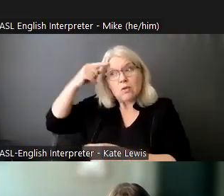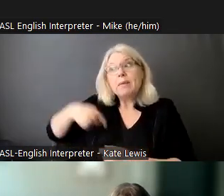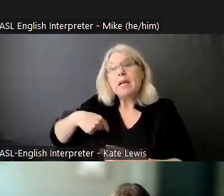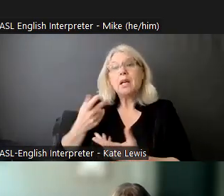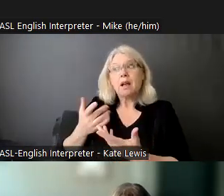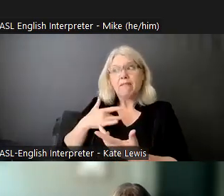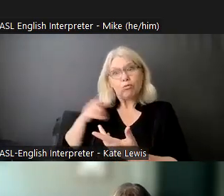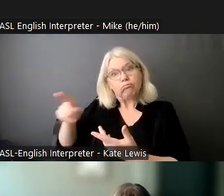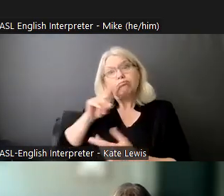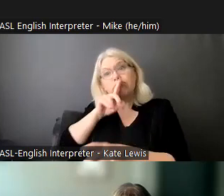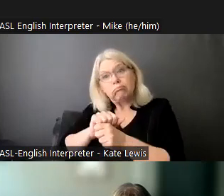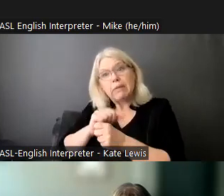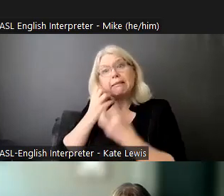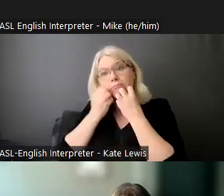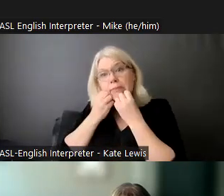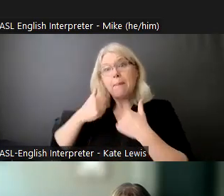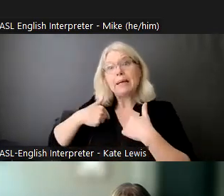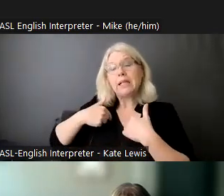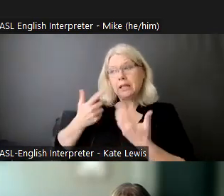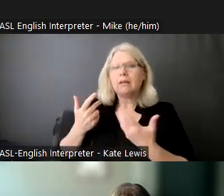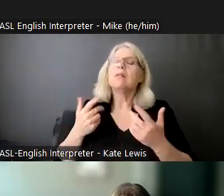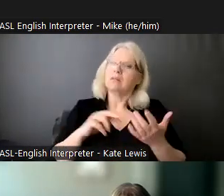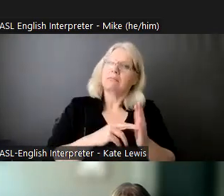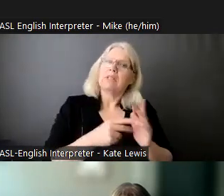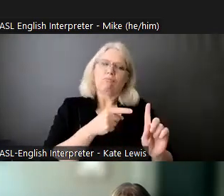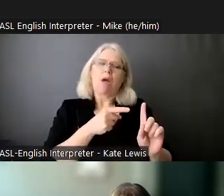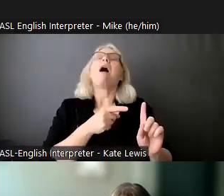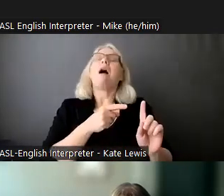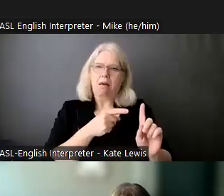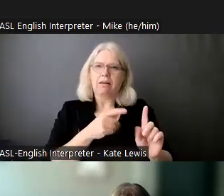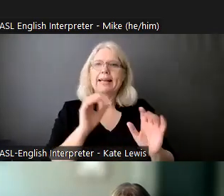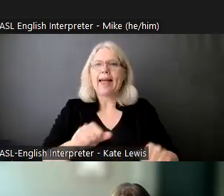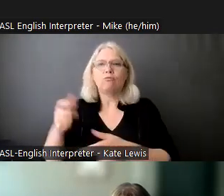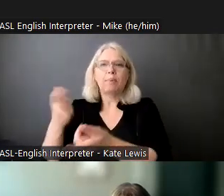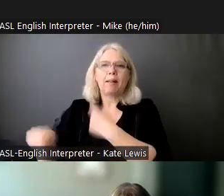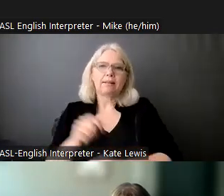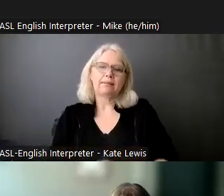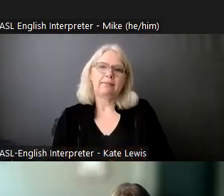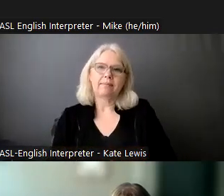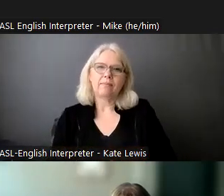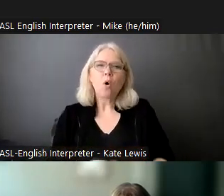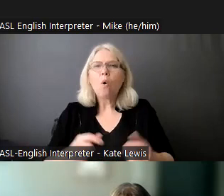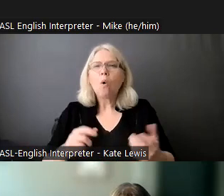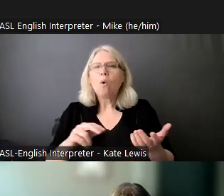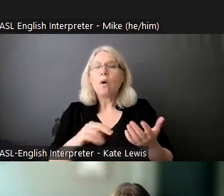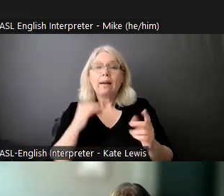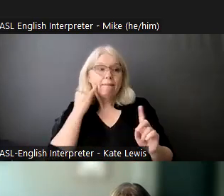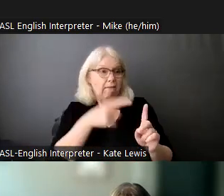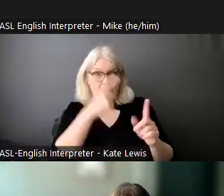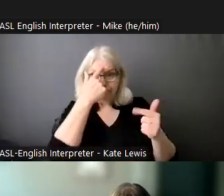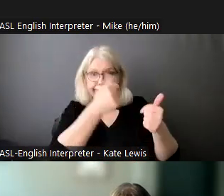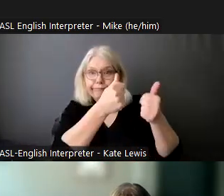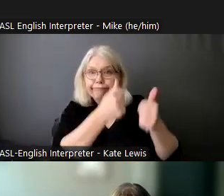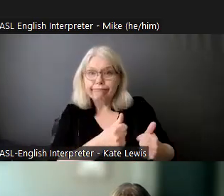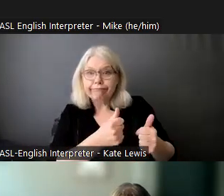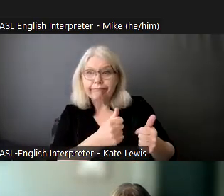their behalf? So it's not a high standard to meet, but there still is a standard that has to be met. And so if they can do that, they can